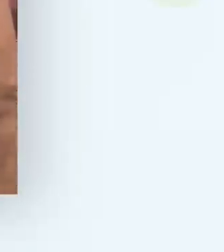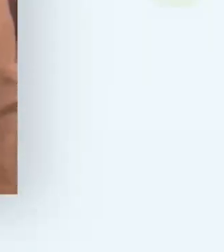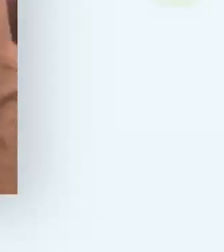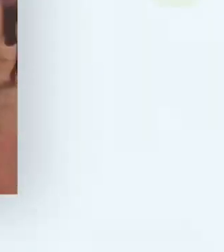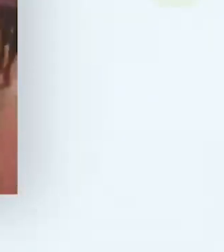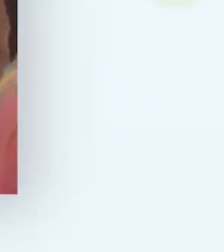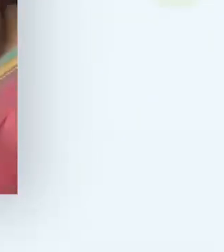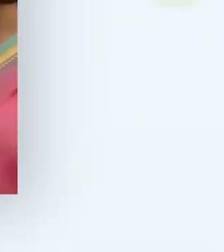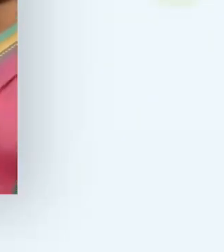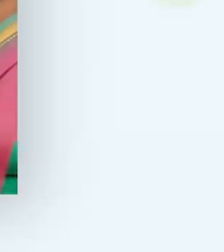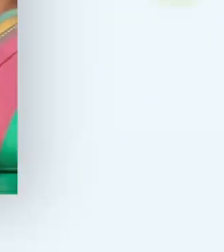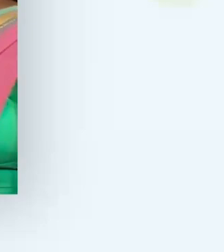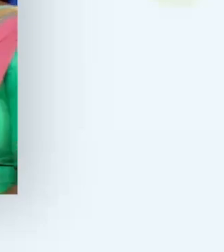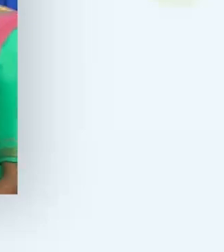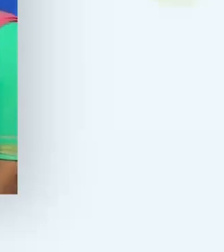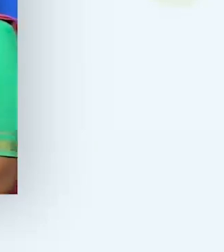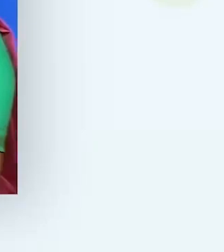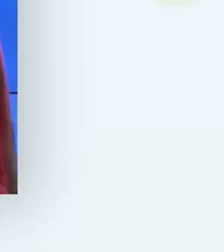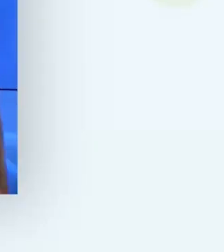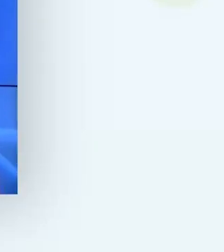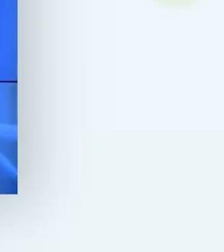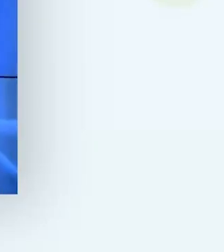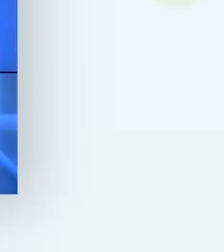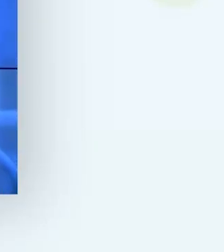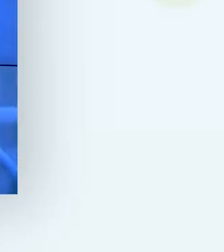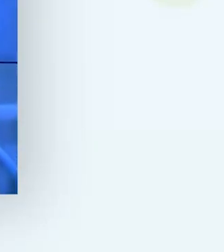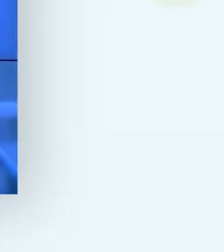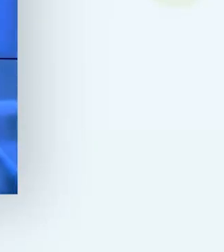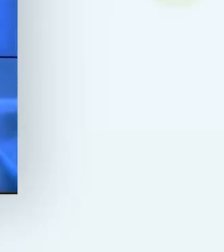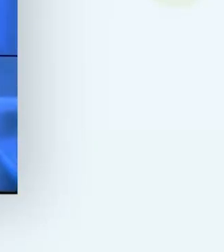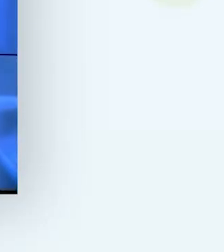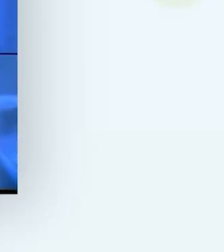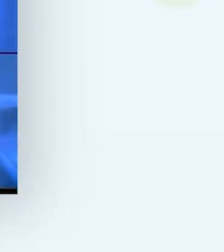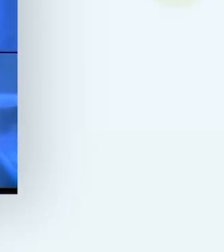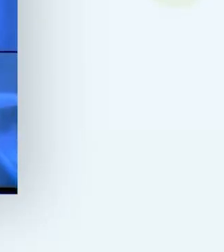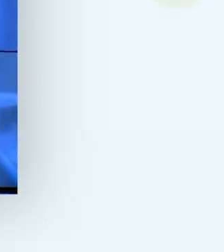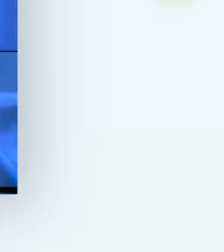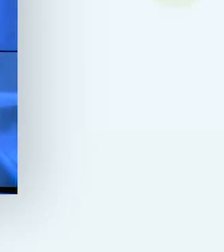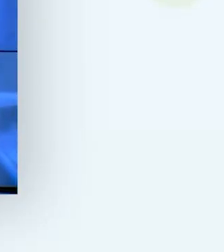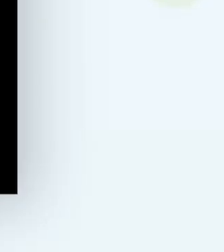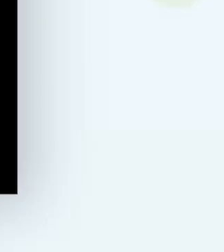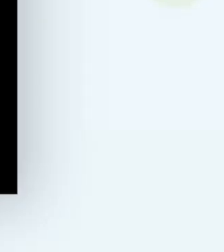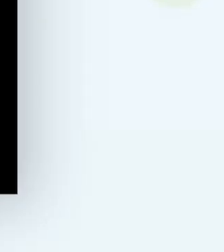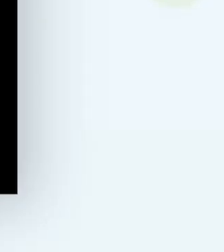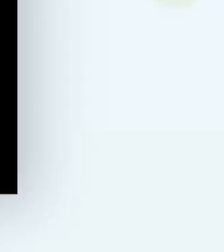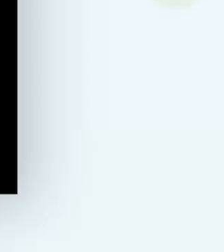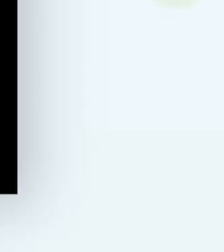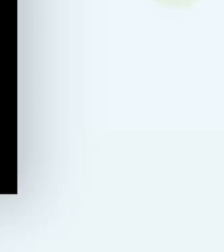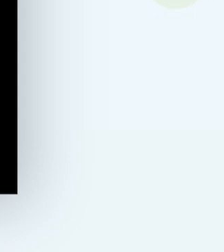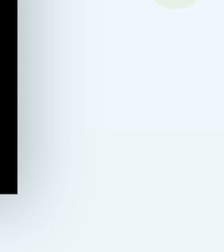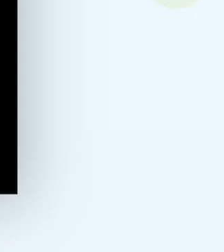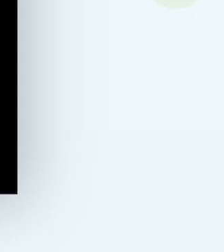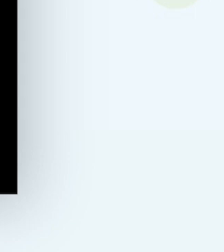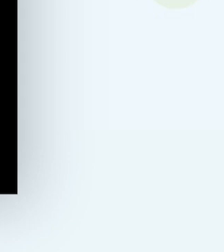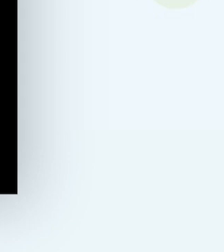make the world better for all. Happy International Youth Day.